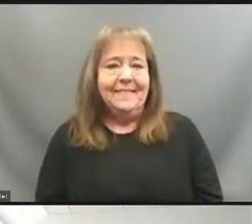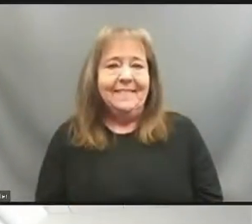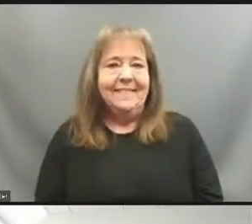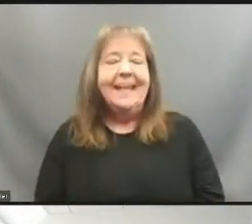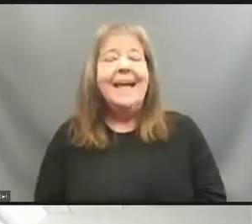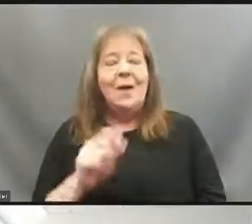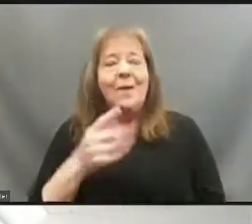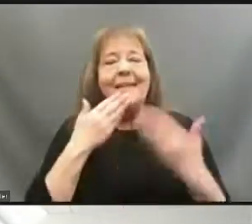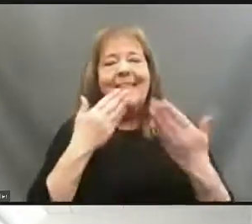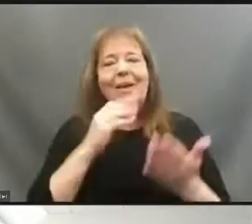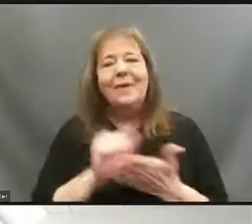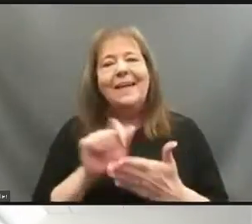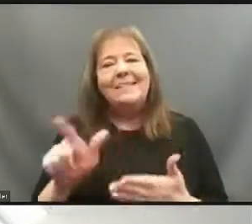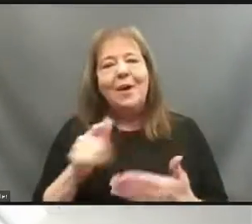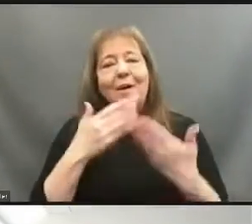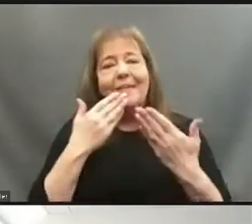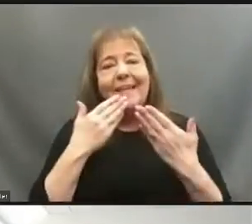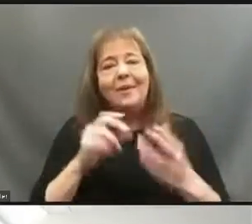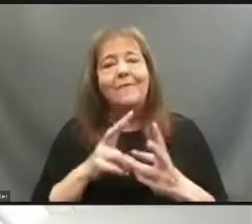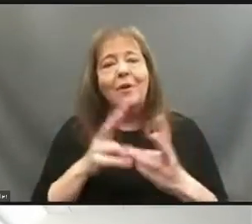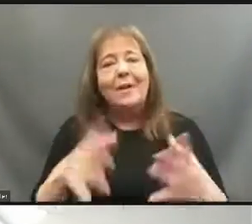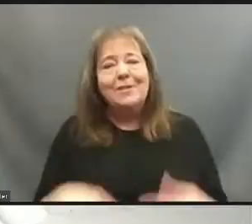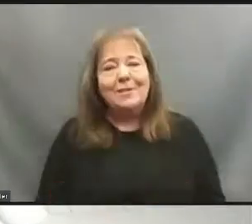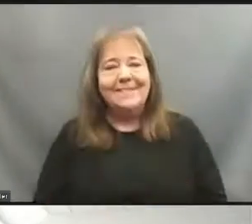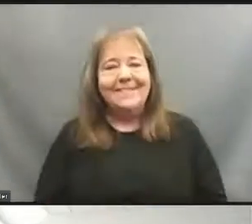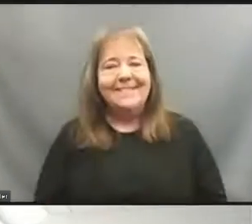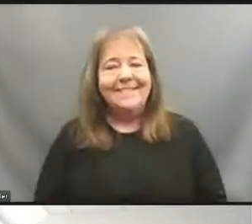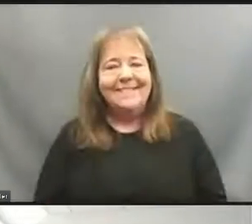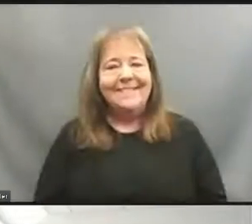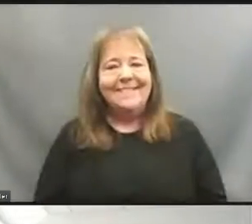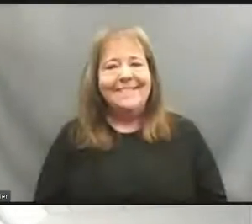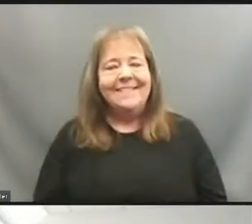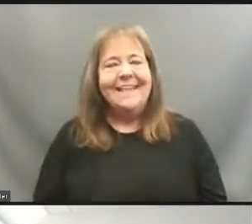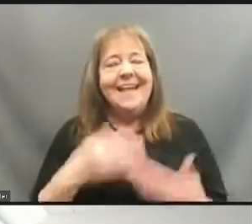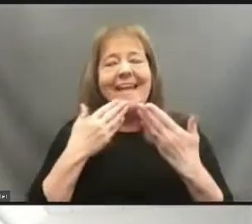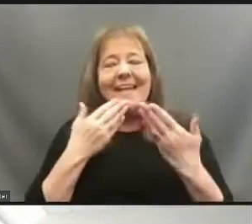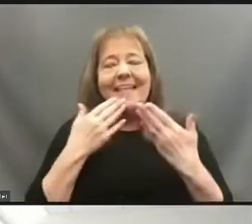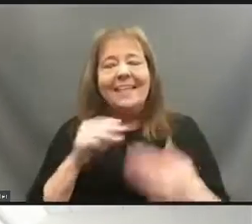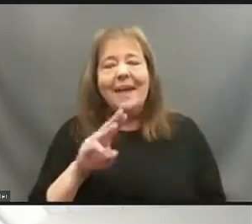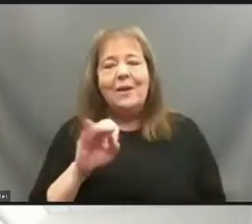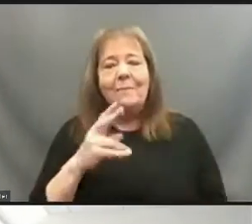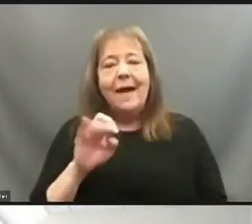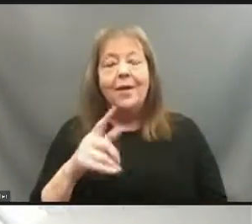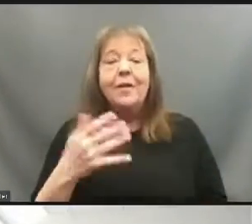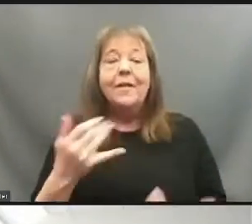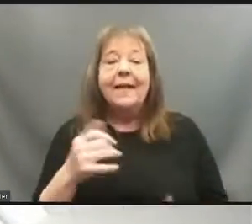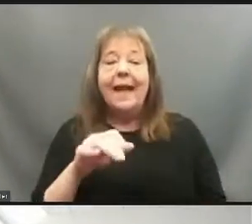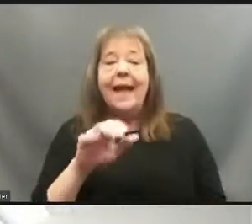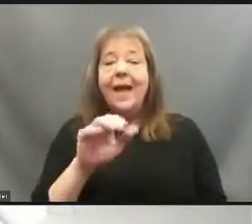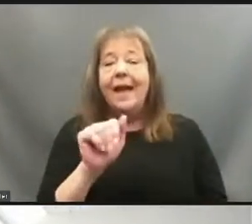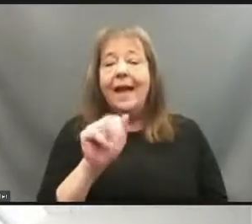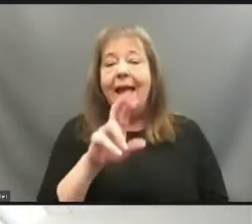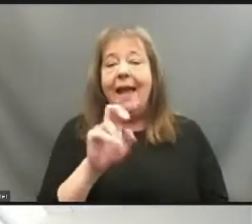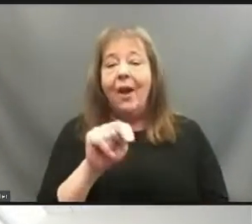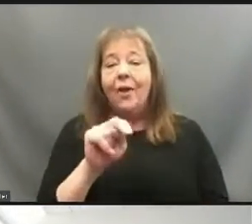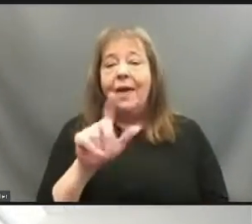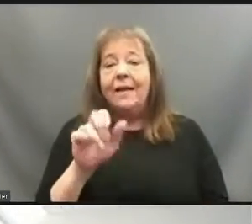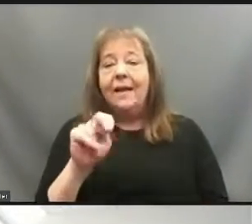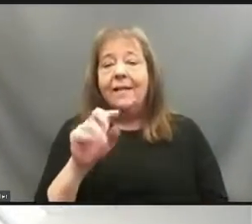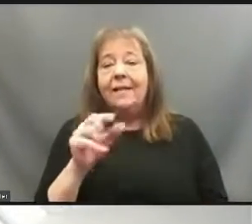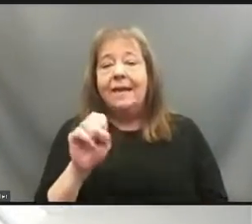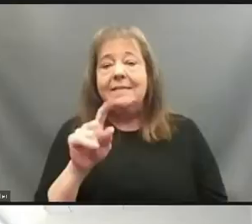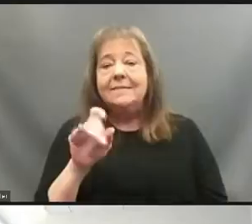Thank you. That's all I had. Thank you very much for that. Thank you, Michael. Let's now go to Aaron Langston at KAMR Channel